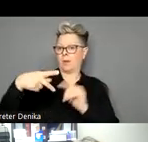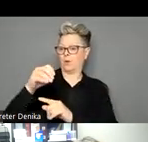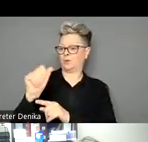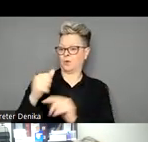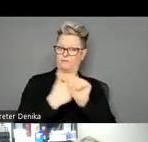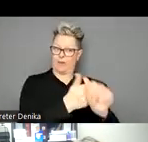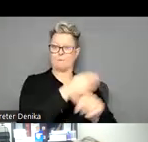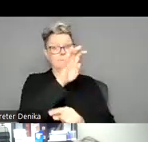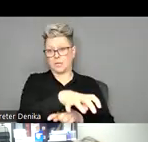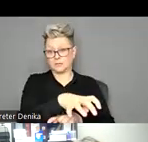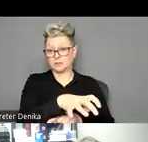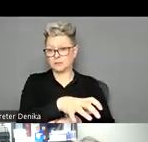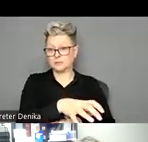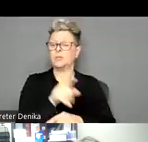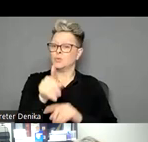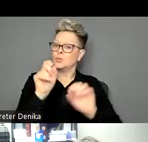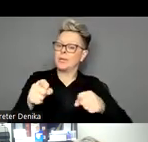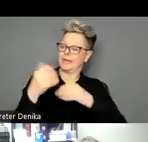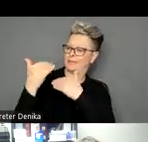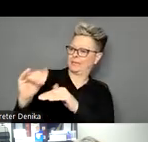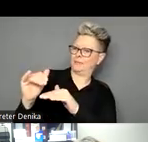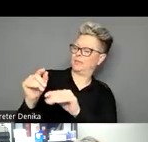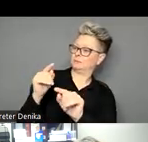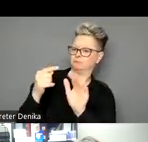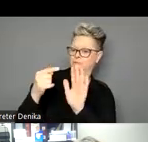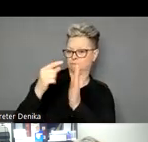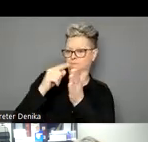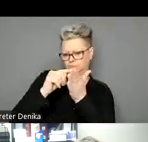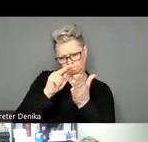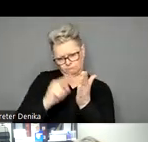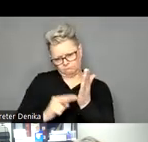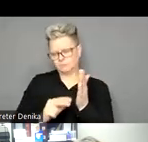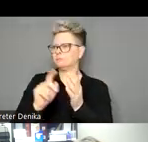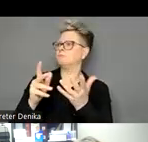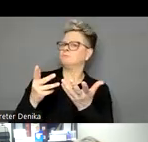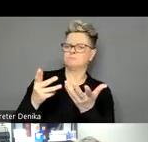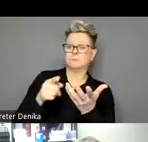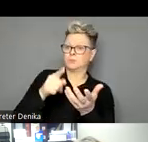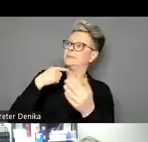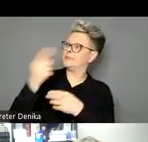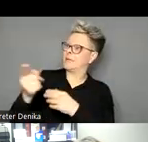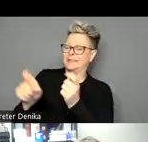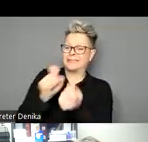you can restrict them to certain types of your property. You can instruct them on